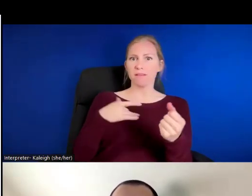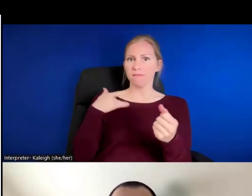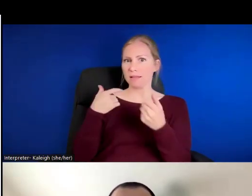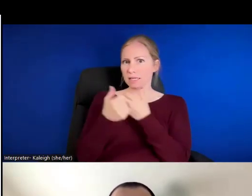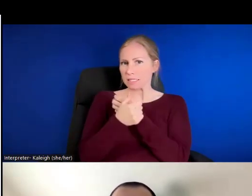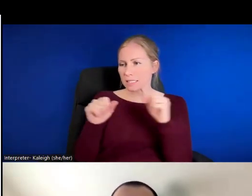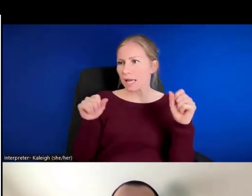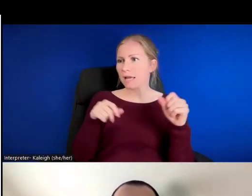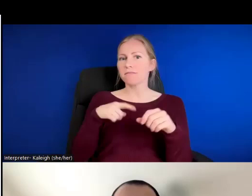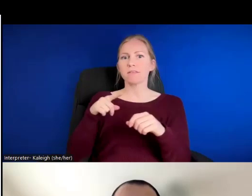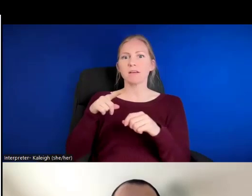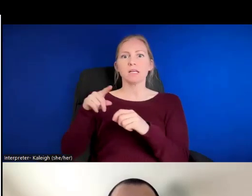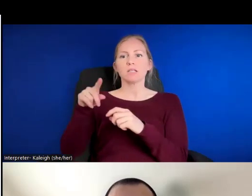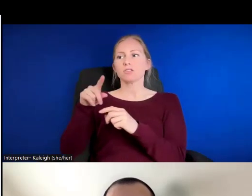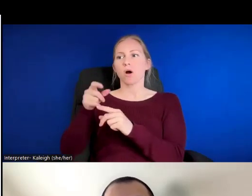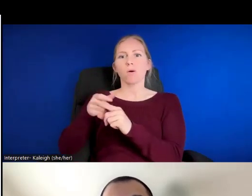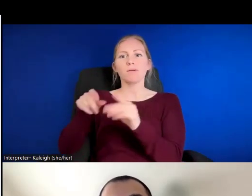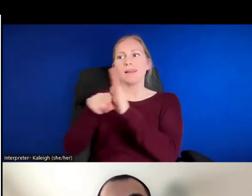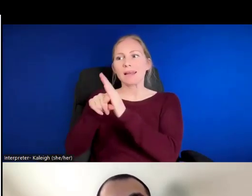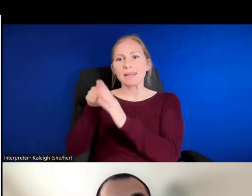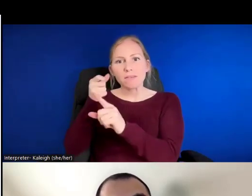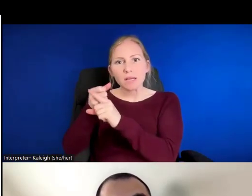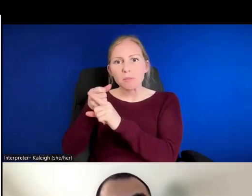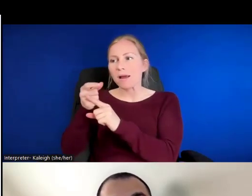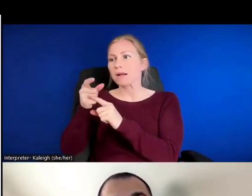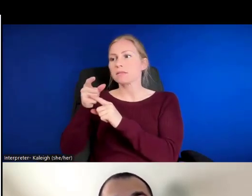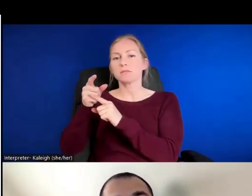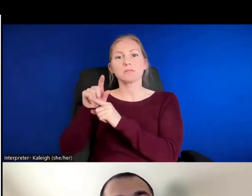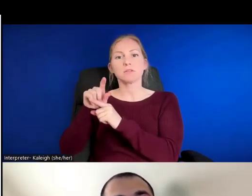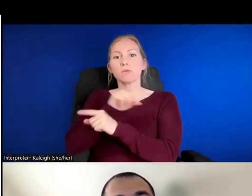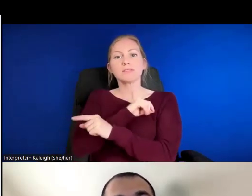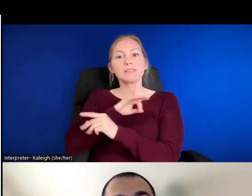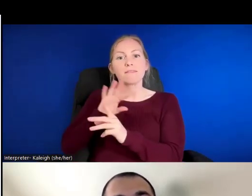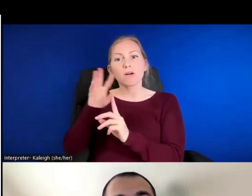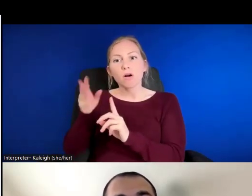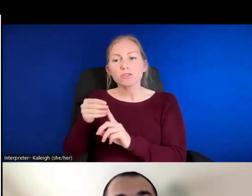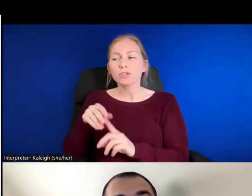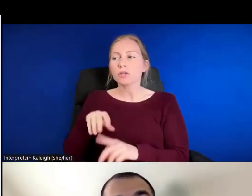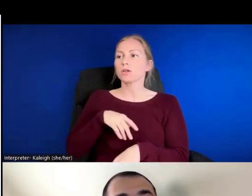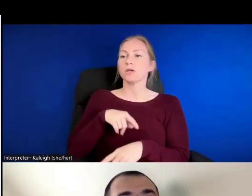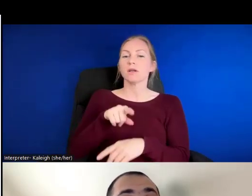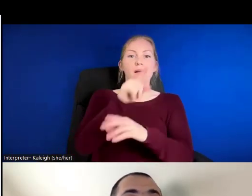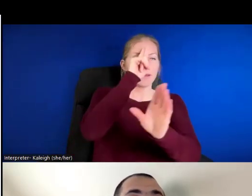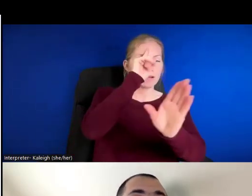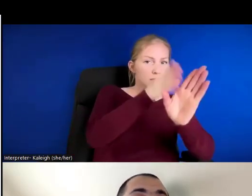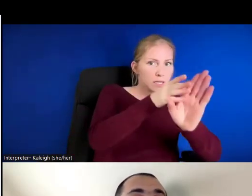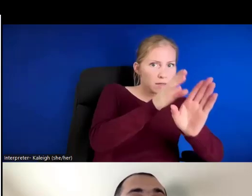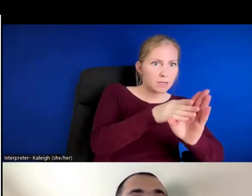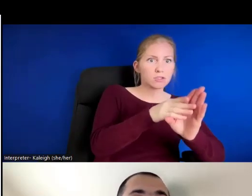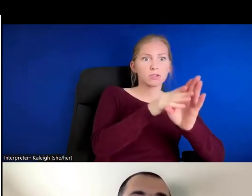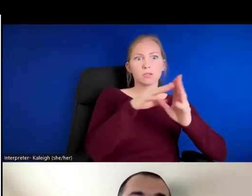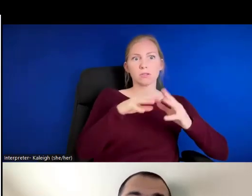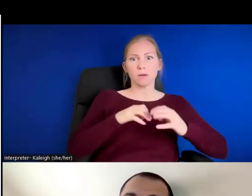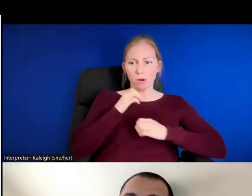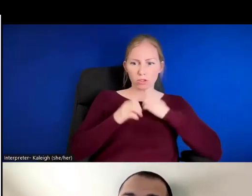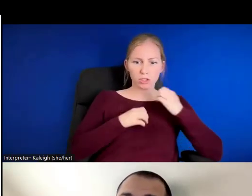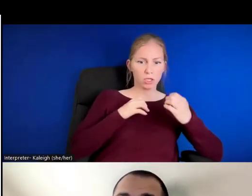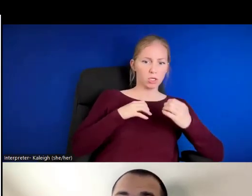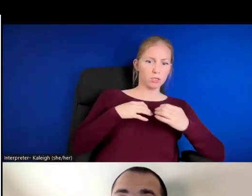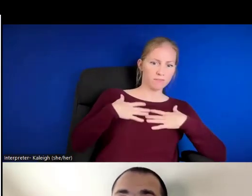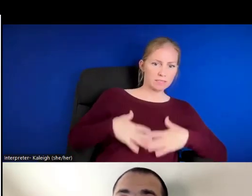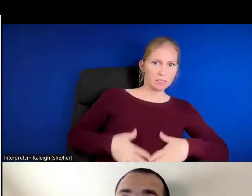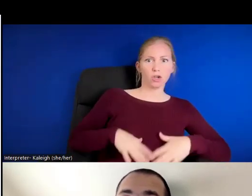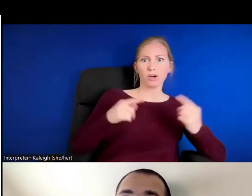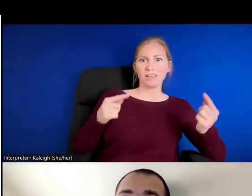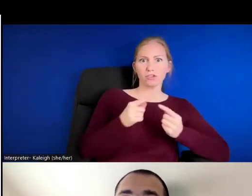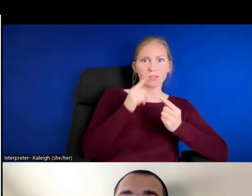are physical and emotional injuries for patients. And for others who see or hear these